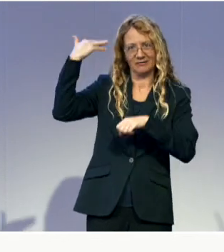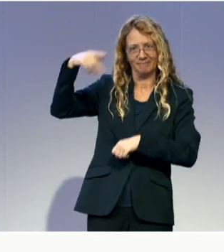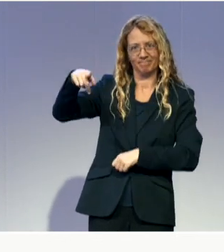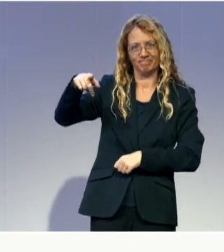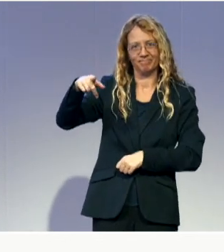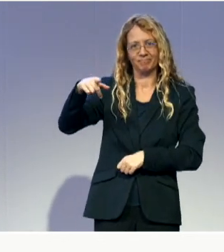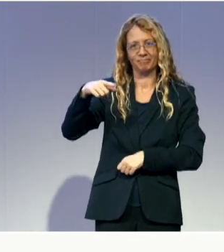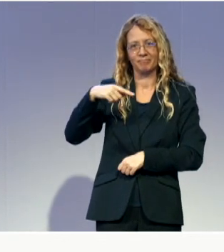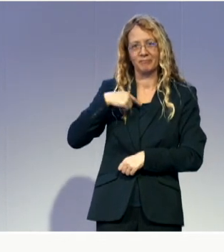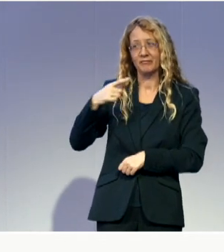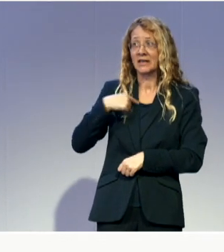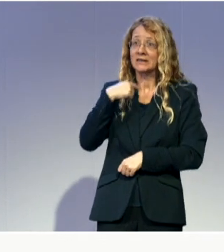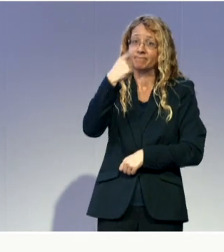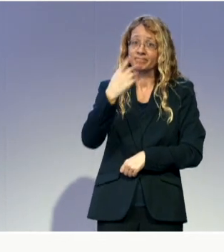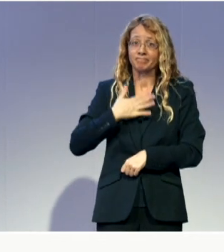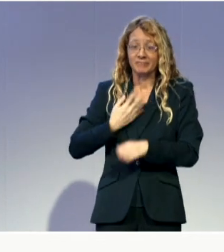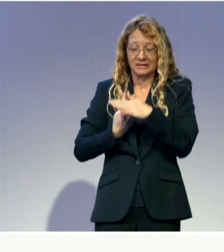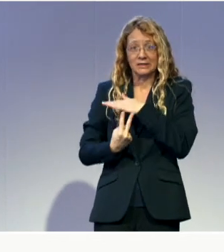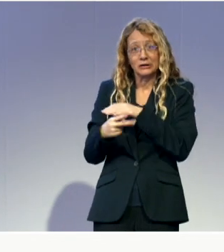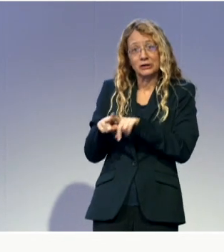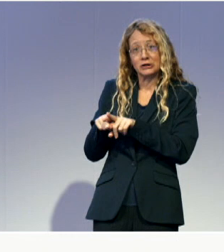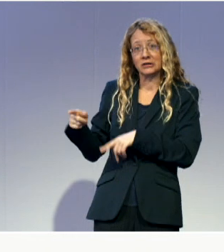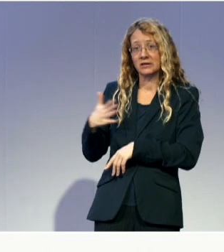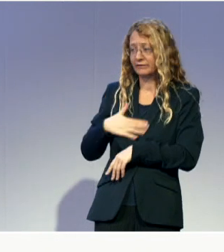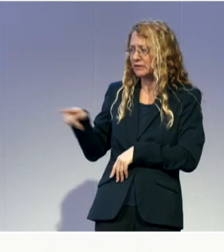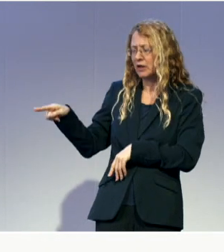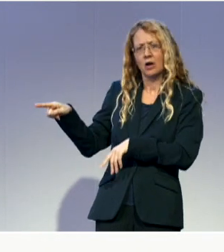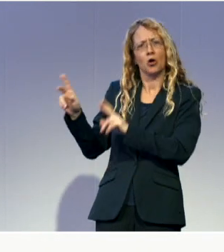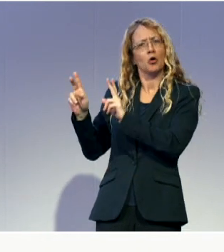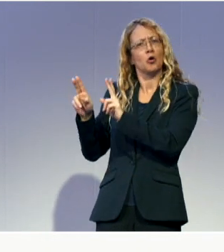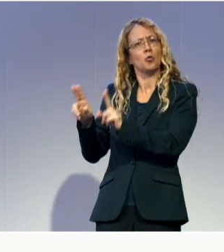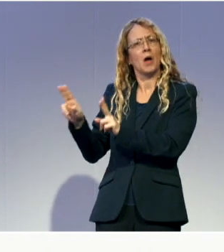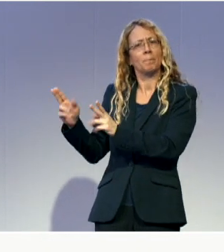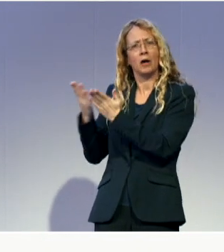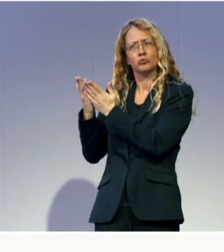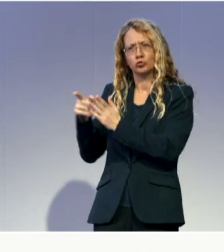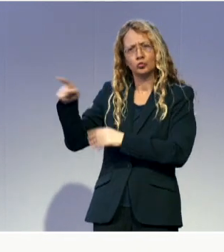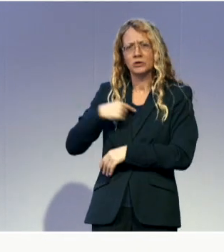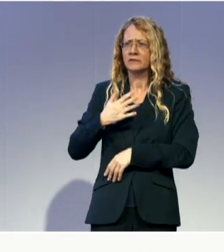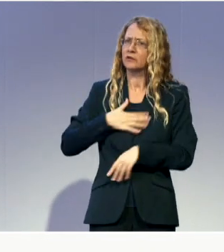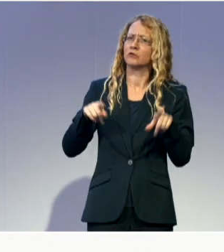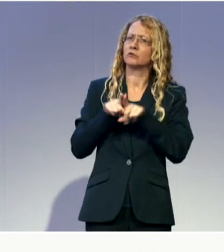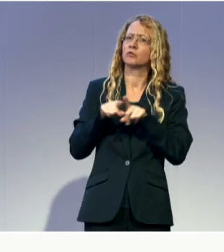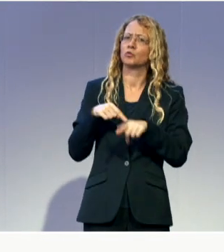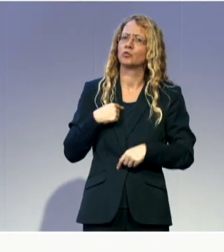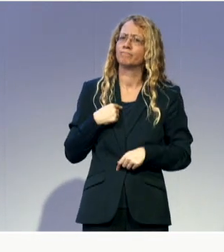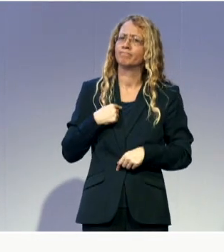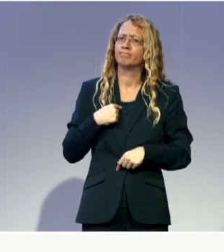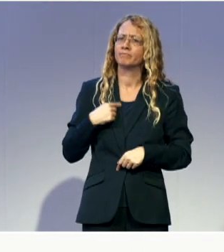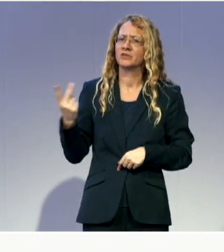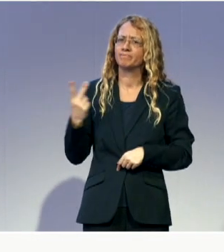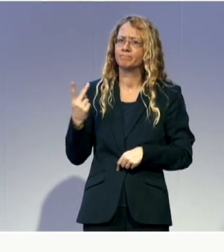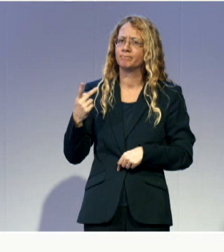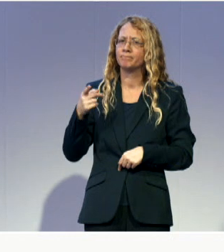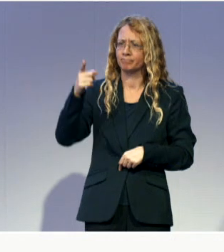in a regular class just like me at a town hall that he hosted for children.